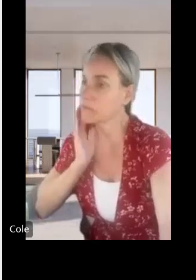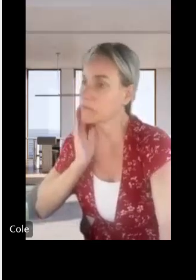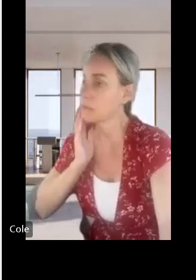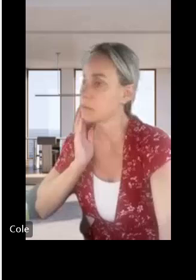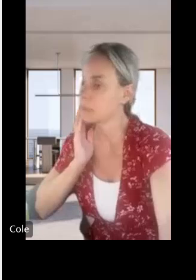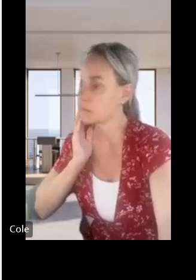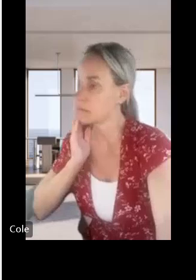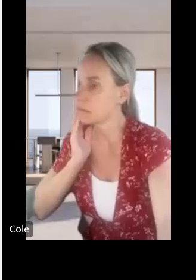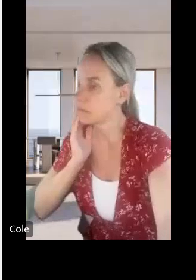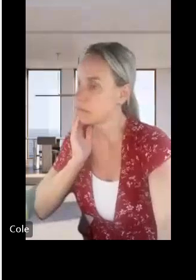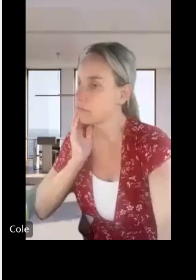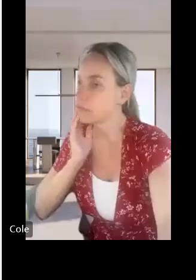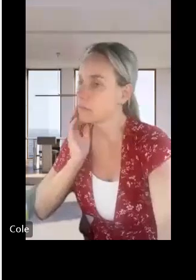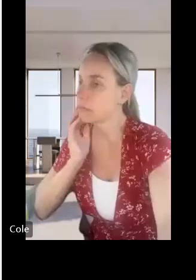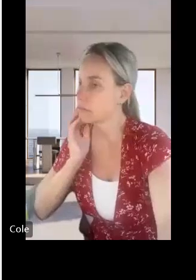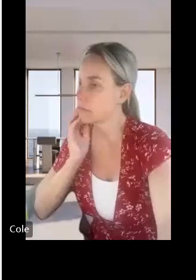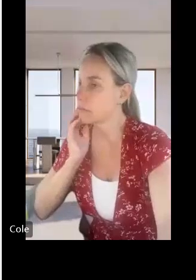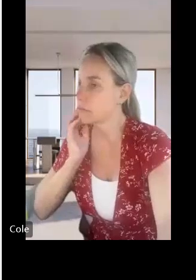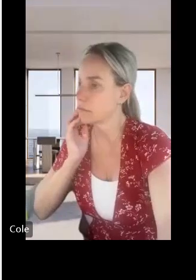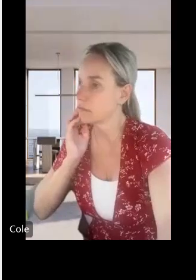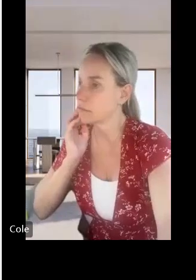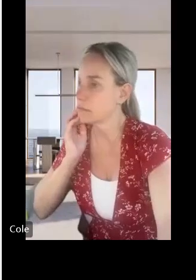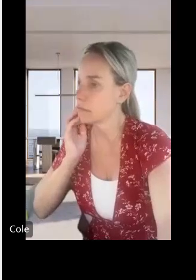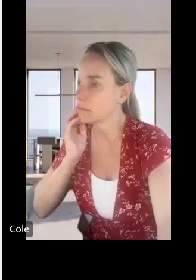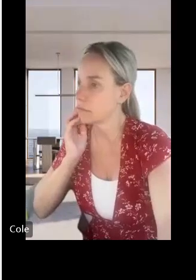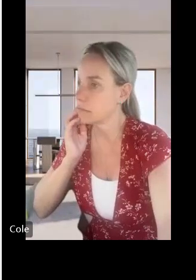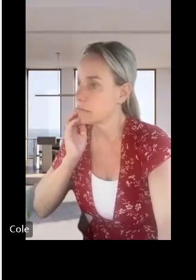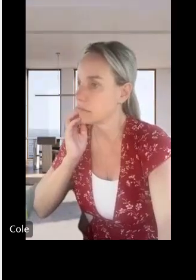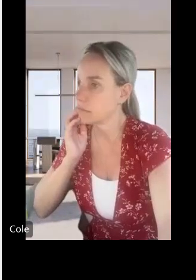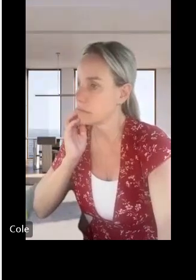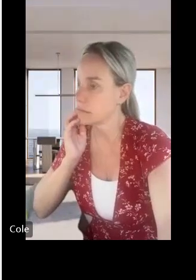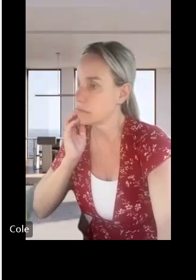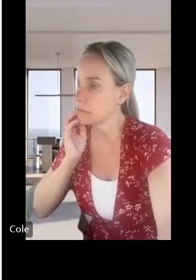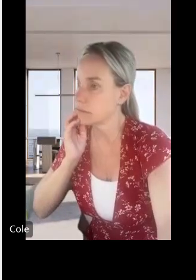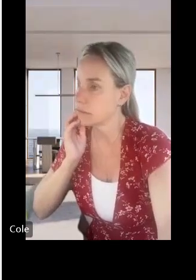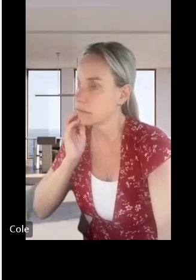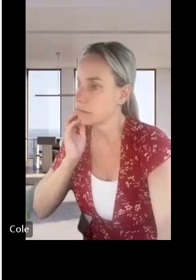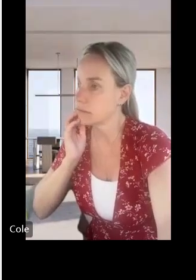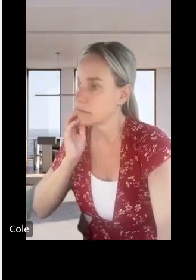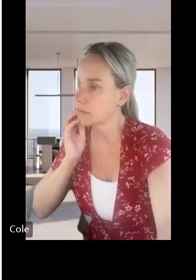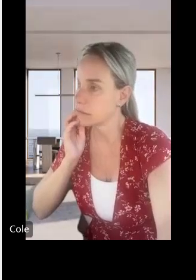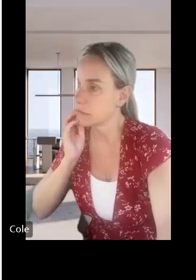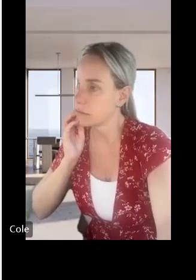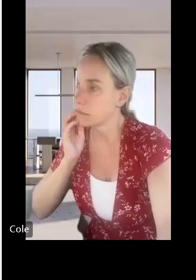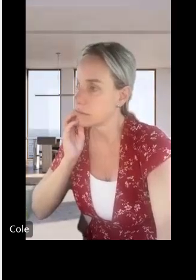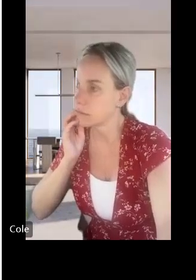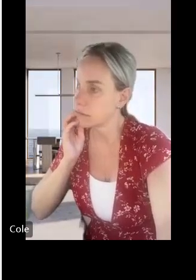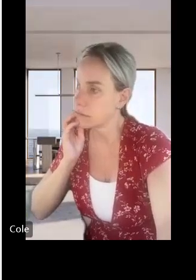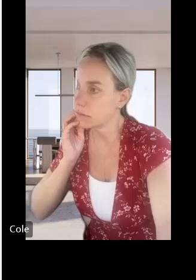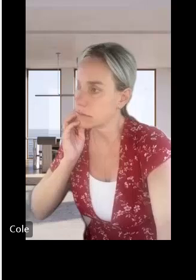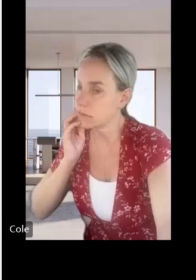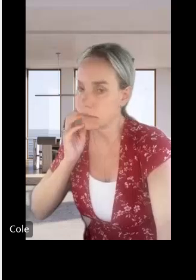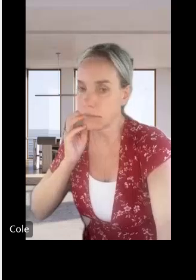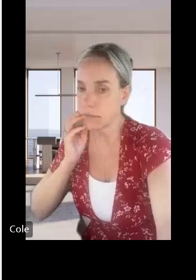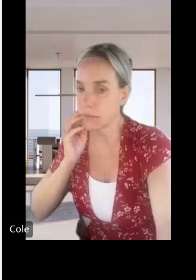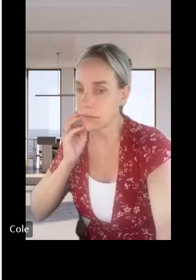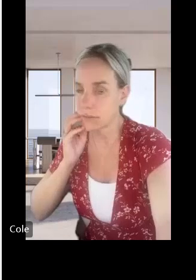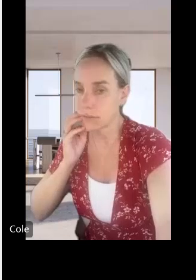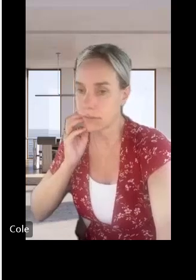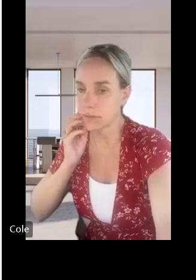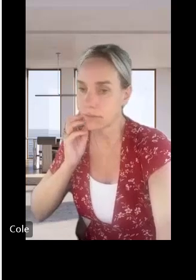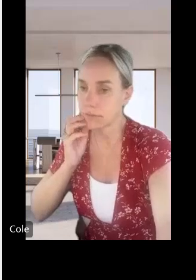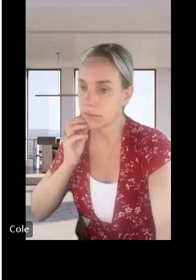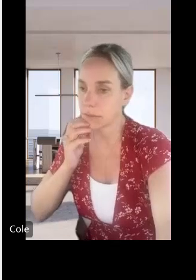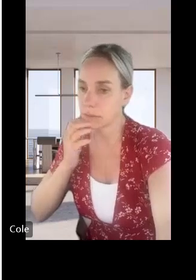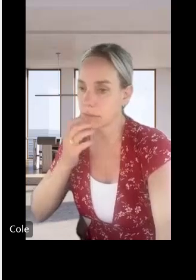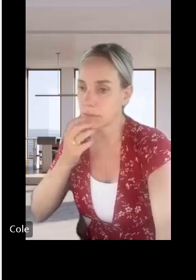additional requests that we get from various areas, the legal and governance, they're